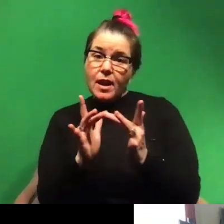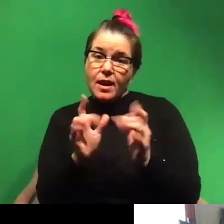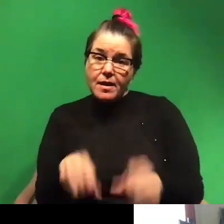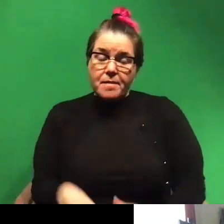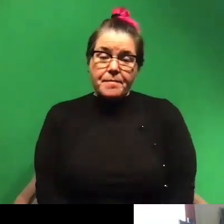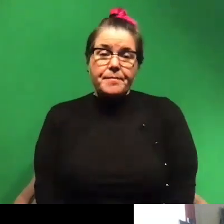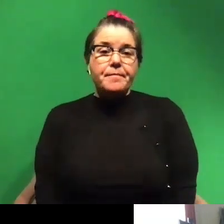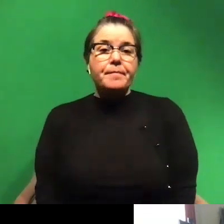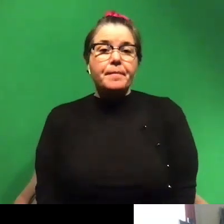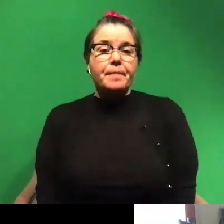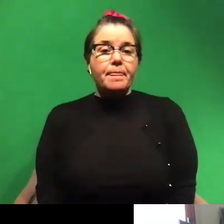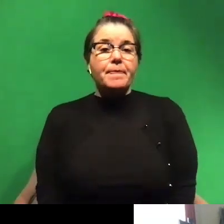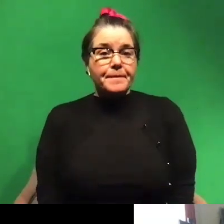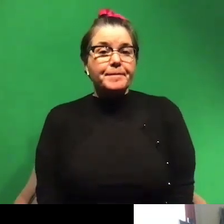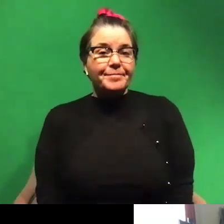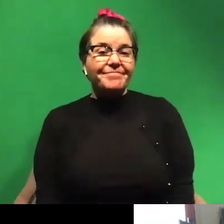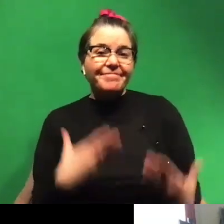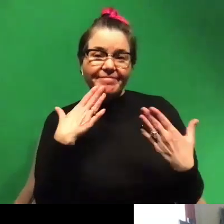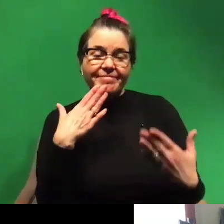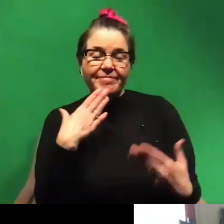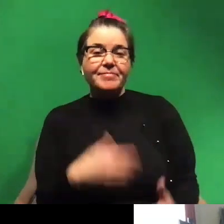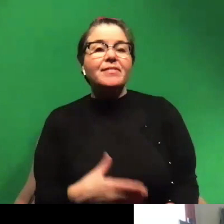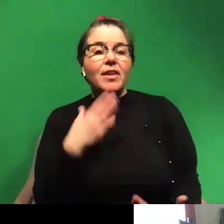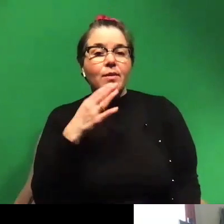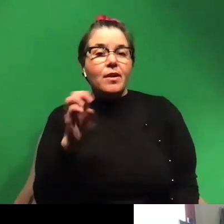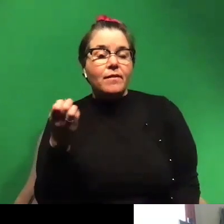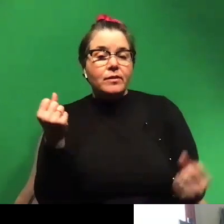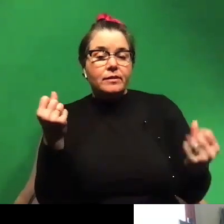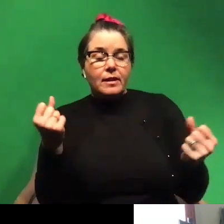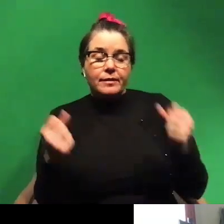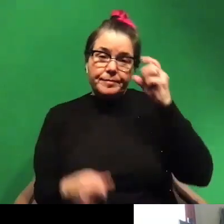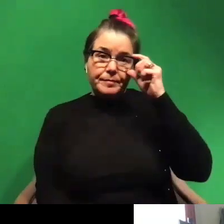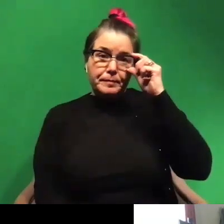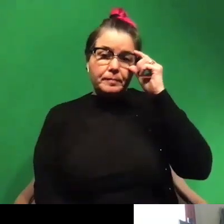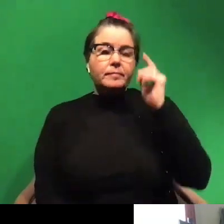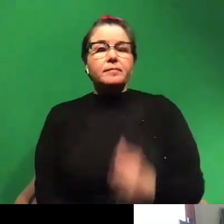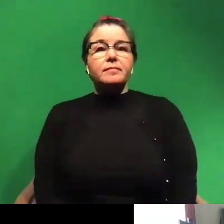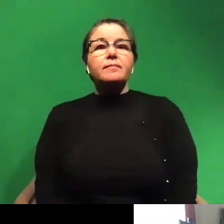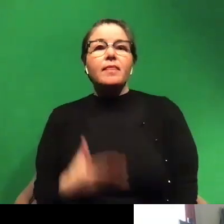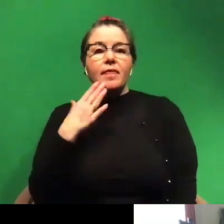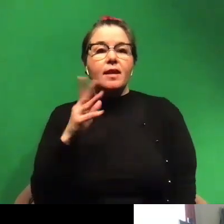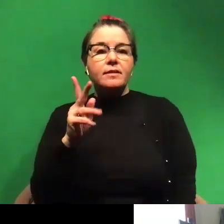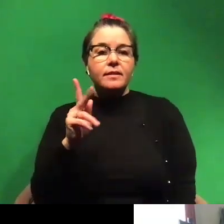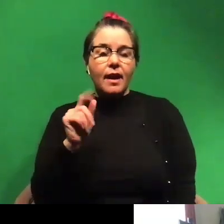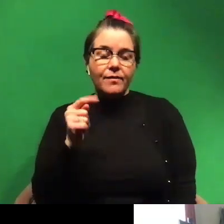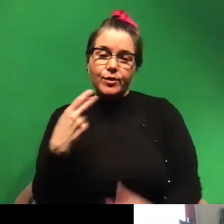other. Great. Okay. Thanks. And thank you, Erin, for signing for us today. Thanks, Kat, for being with us.